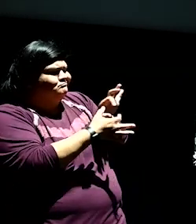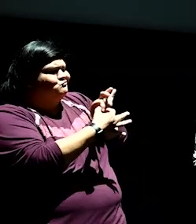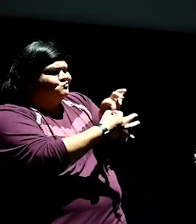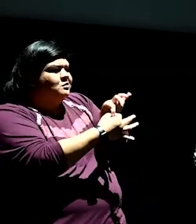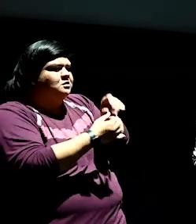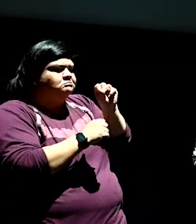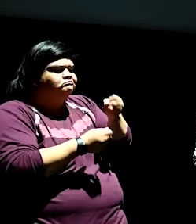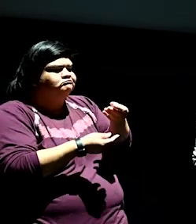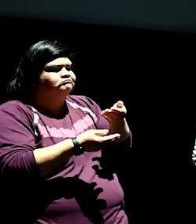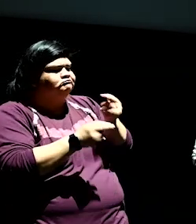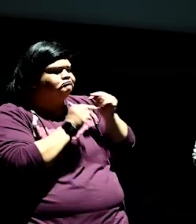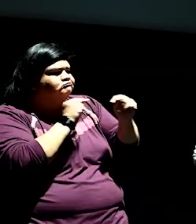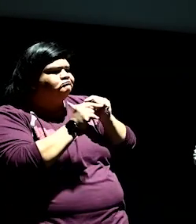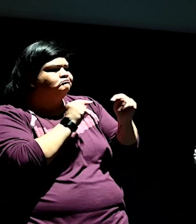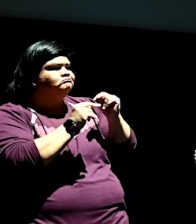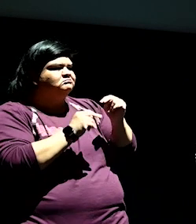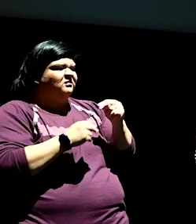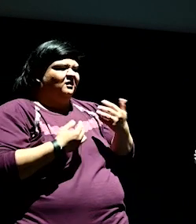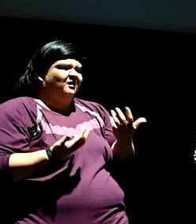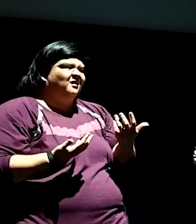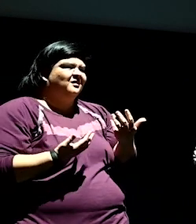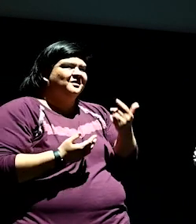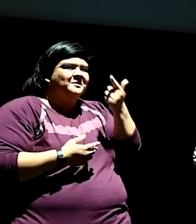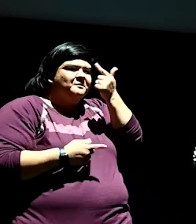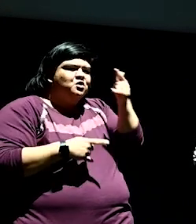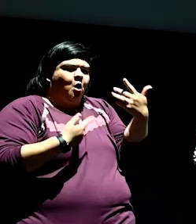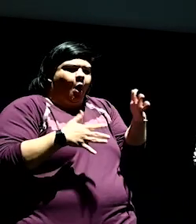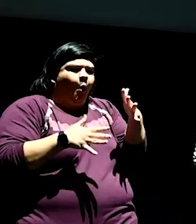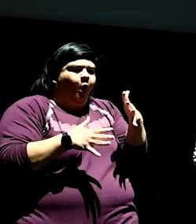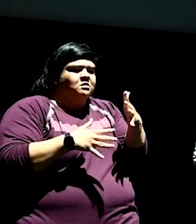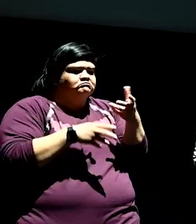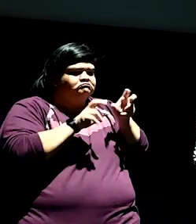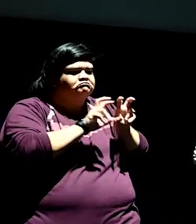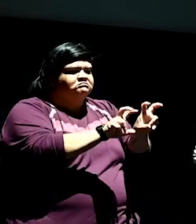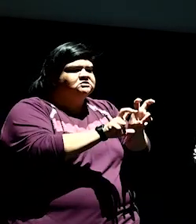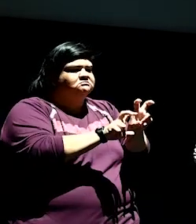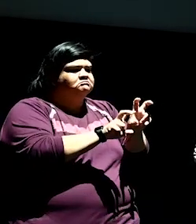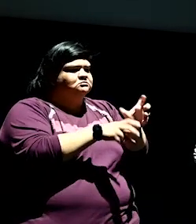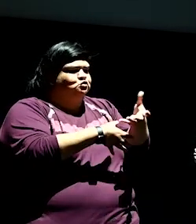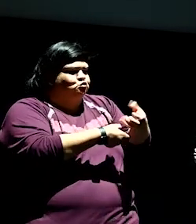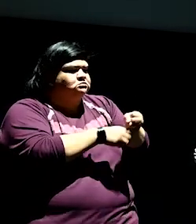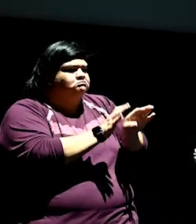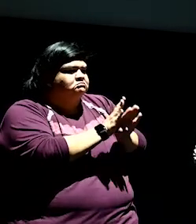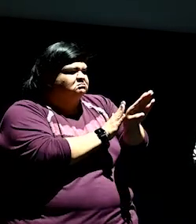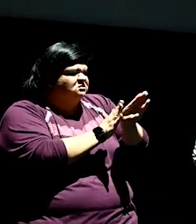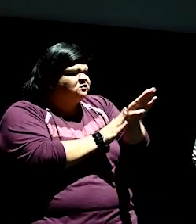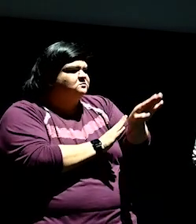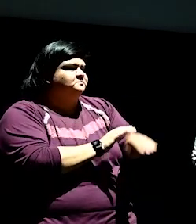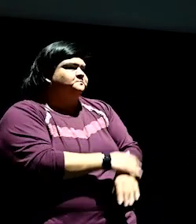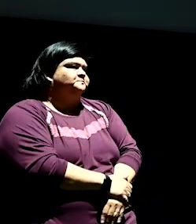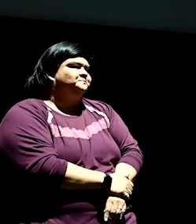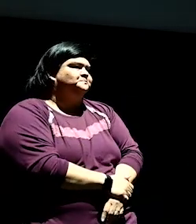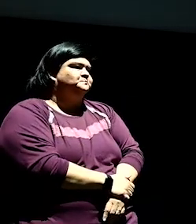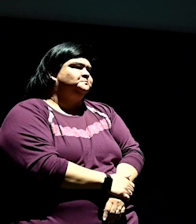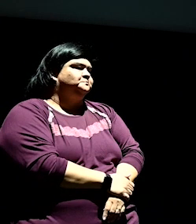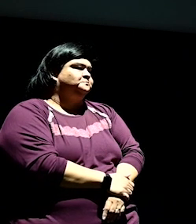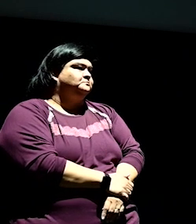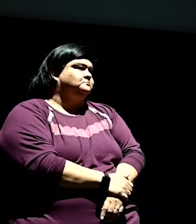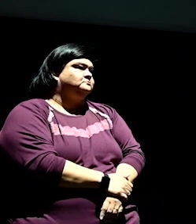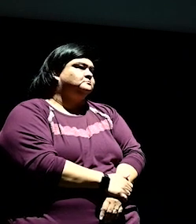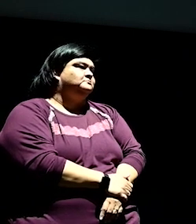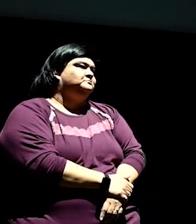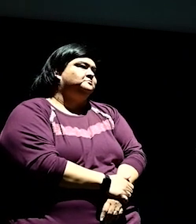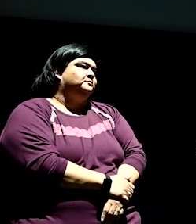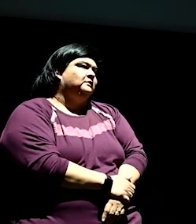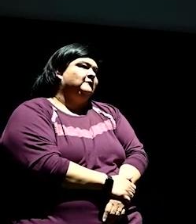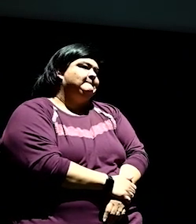a meaningful relationship, and because you've grown the trust. It's really,